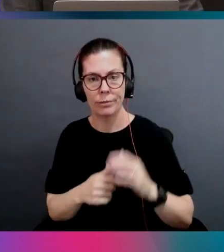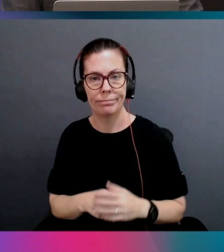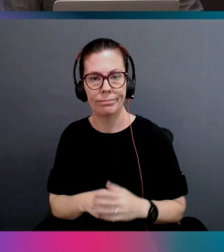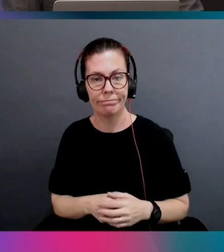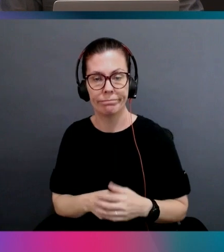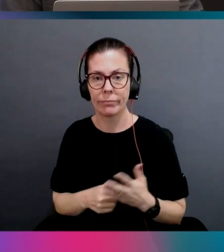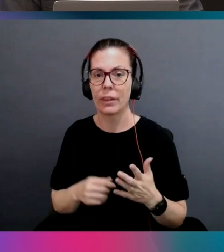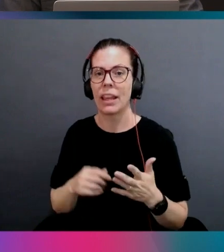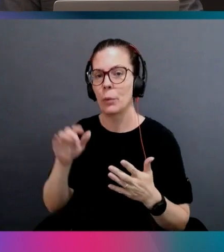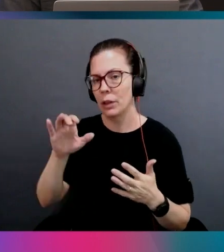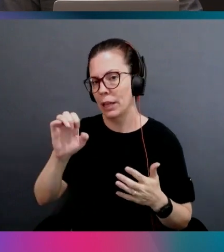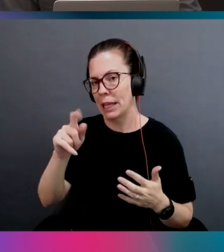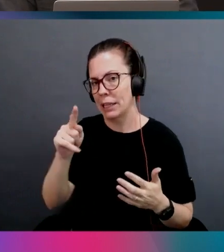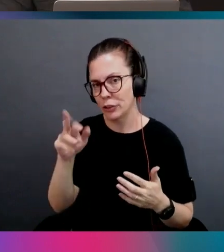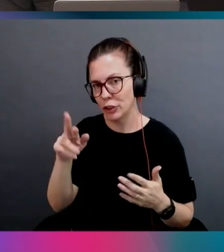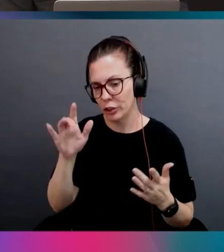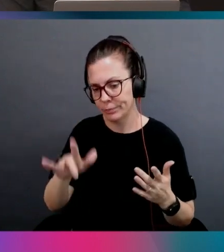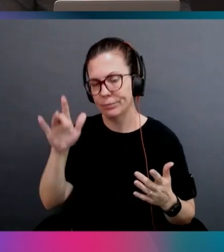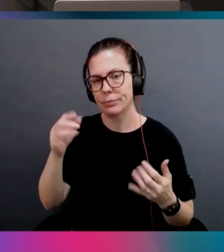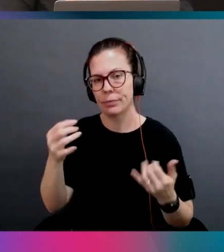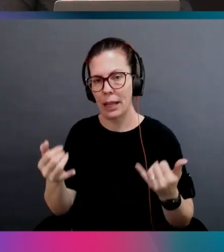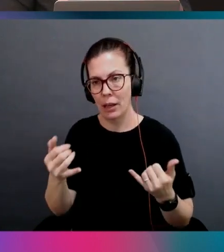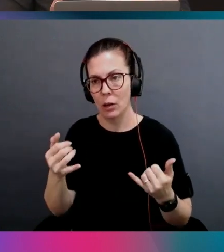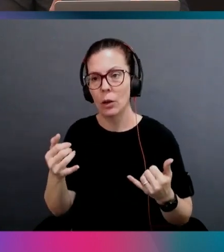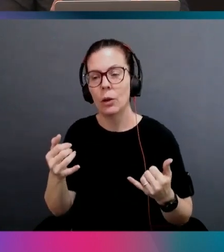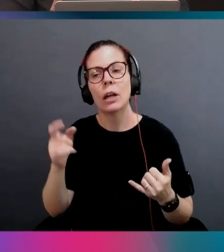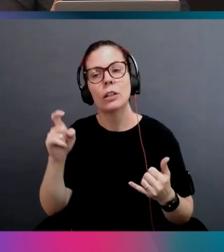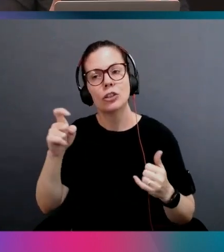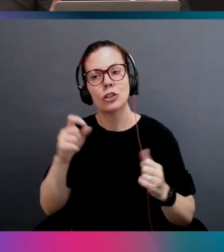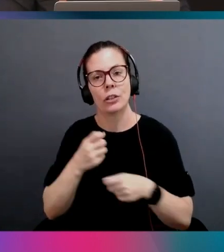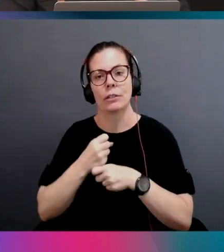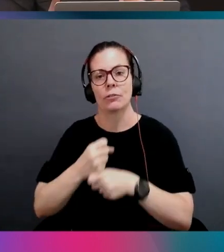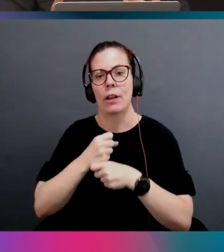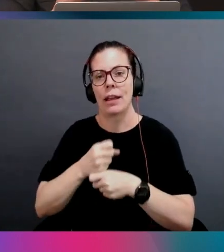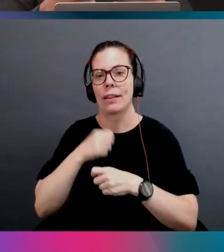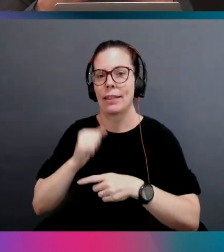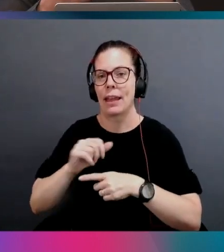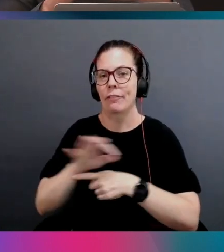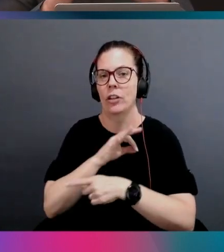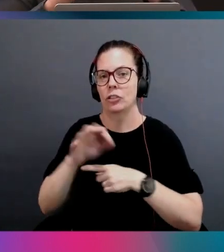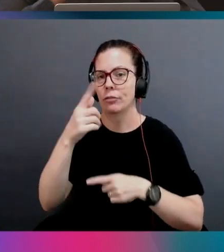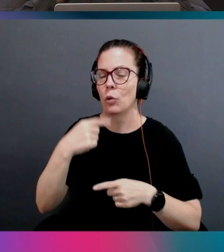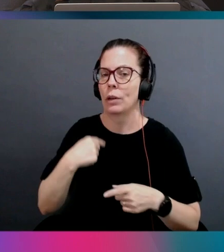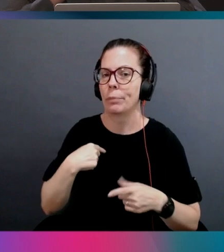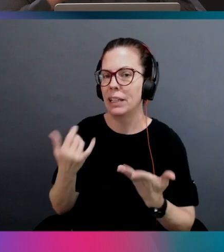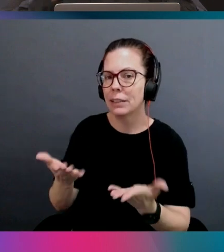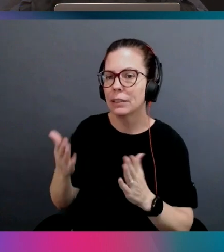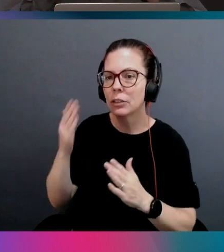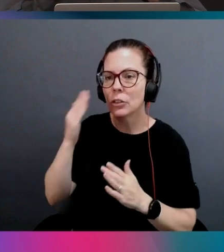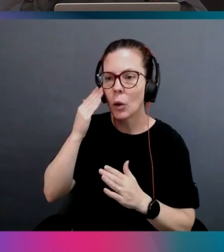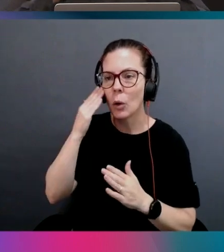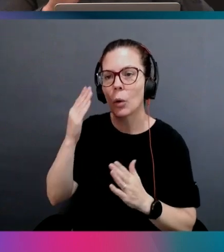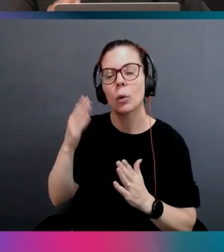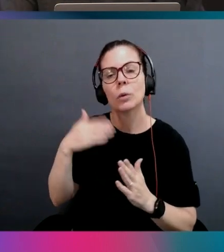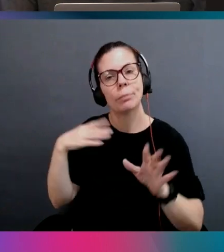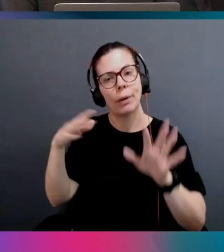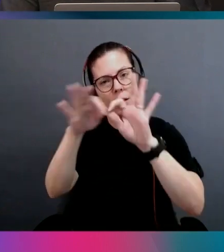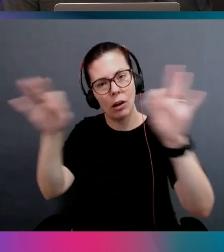enter again. And now it should actually generate the entire function for me, right? Now it knows that this is the comment and this is the